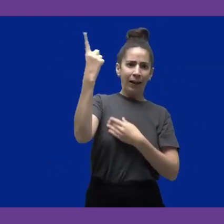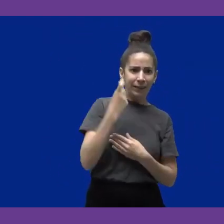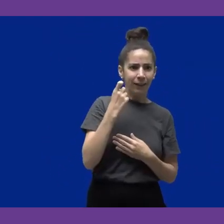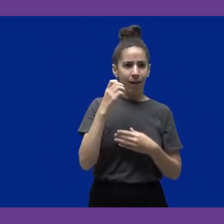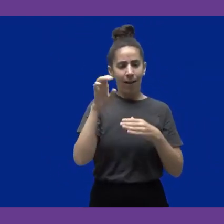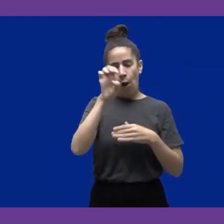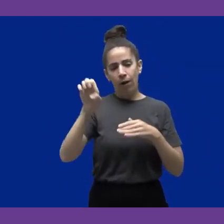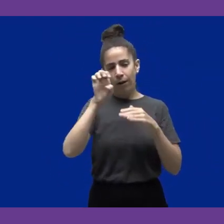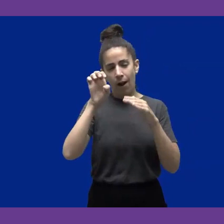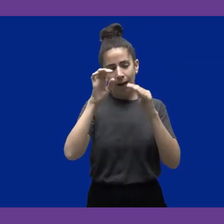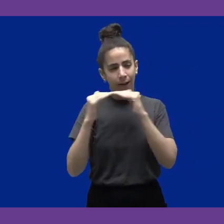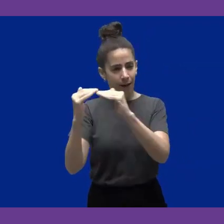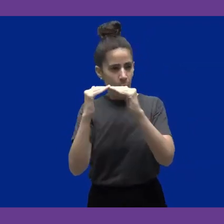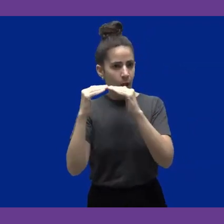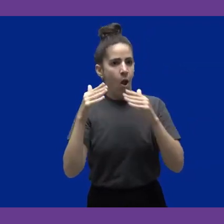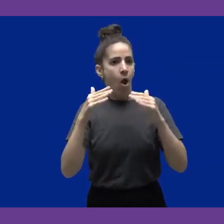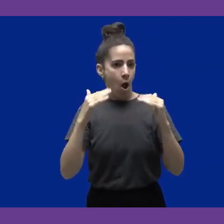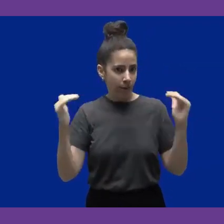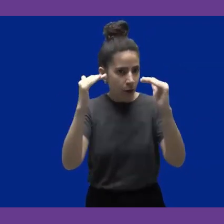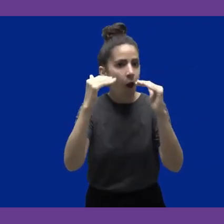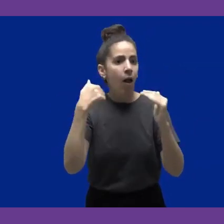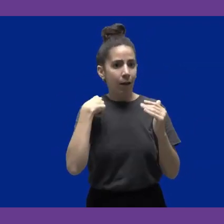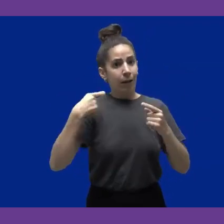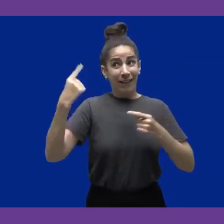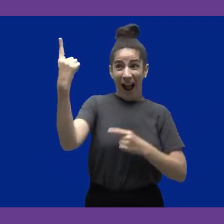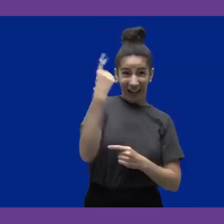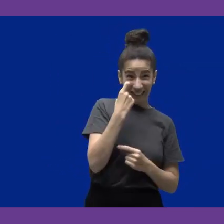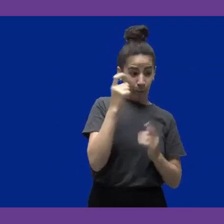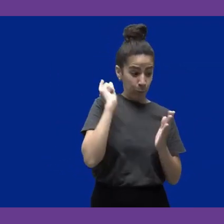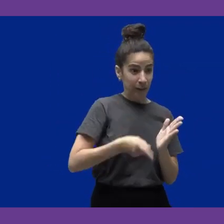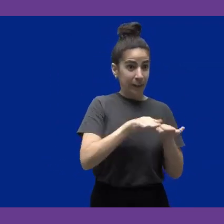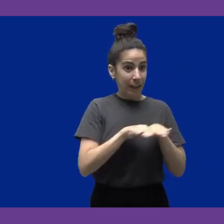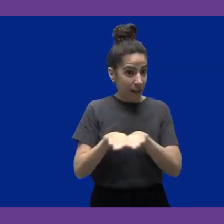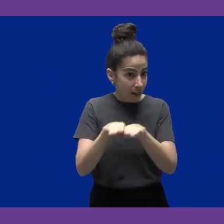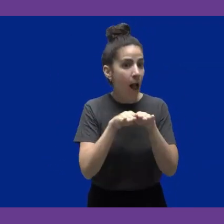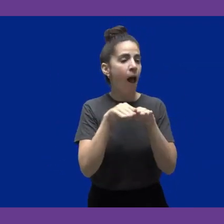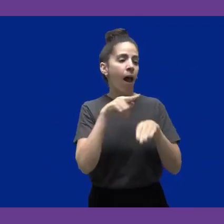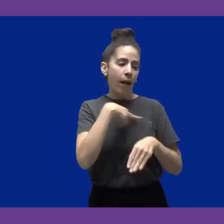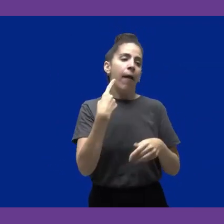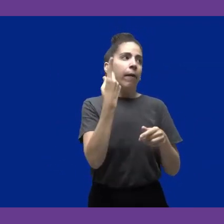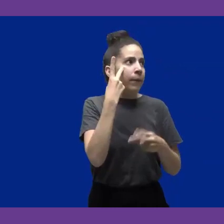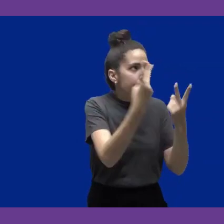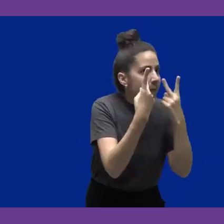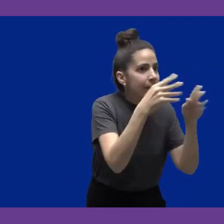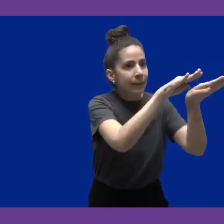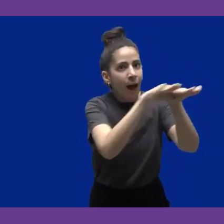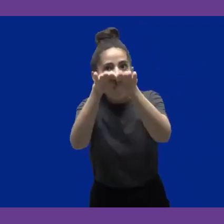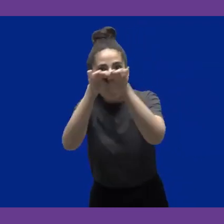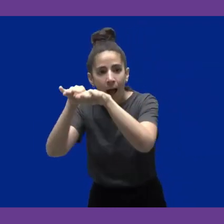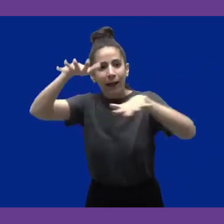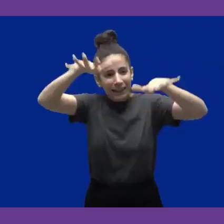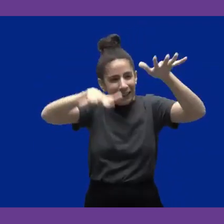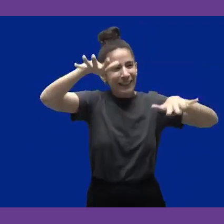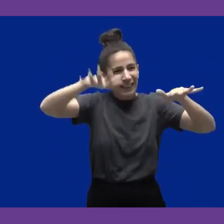asking for the harmonized standard has some deadlines. And for new standards, new harmonized standards, the deadline is between the 15th of